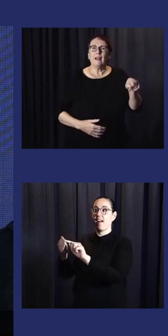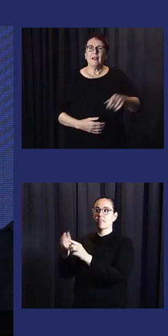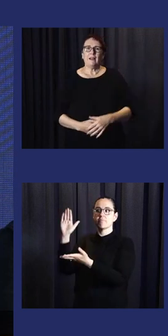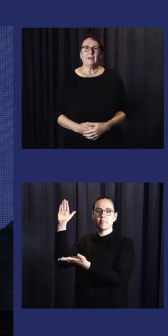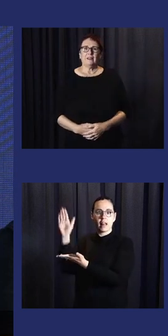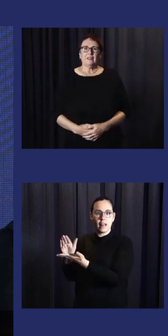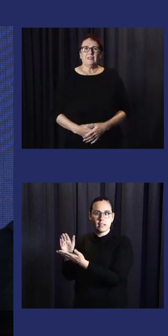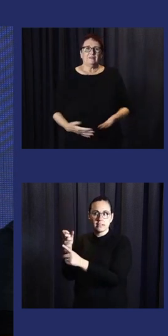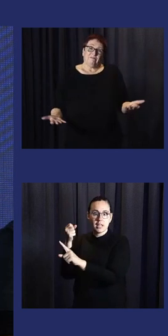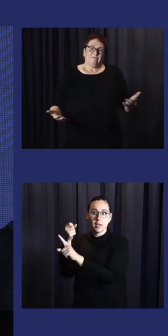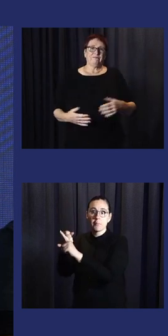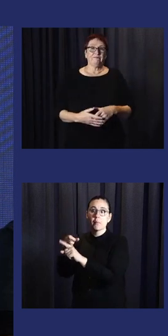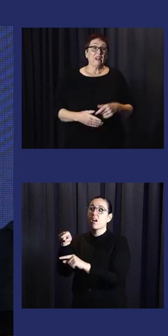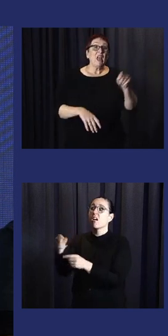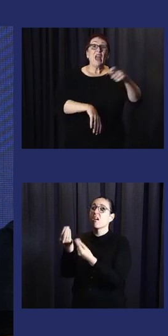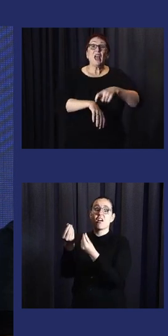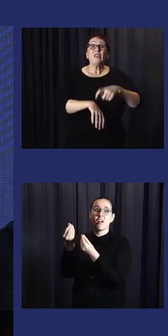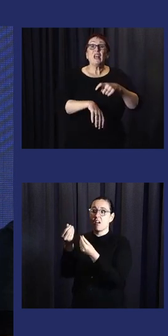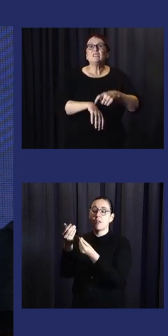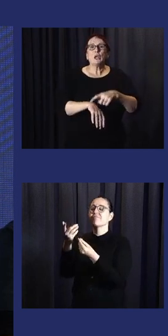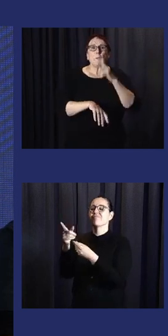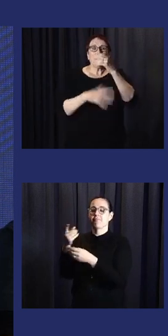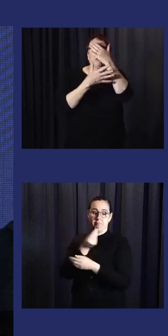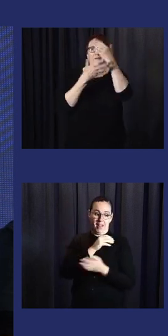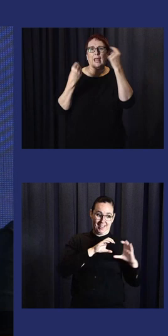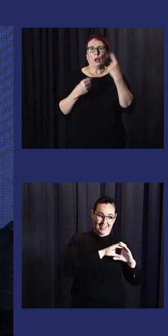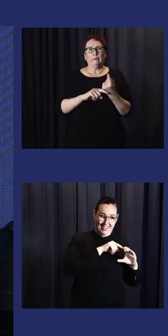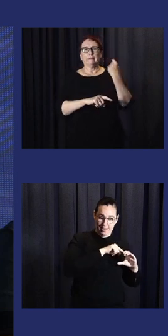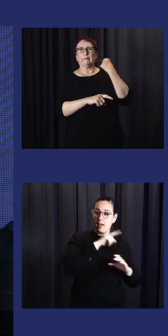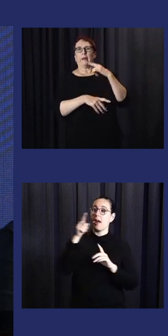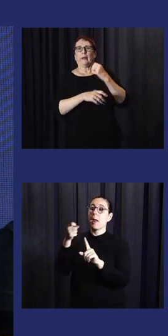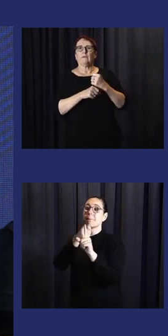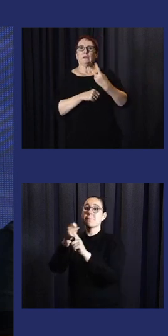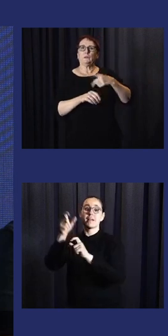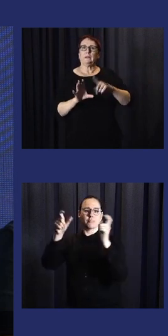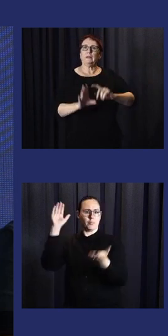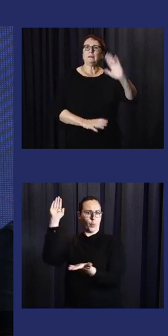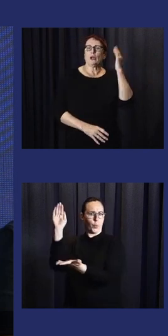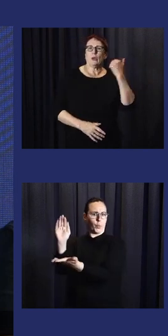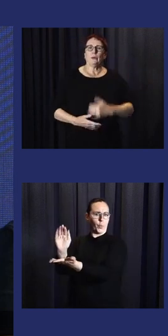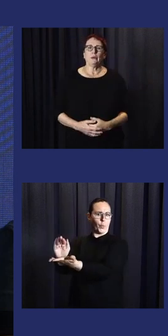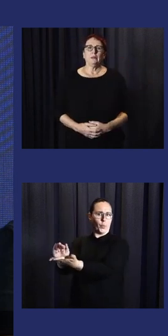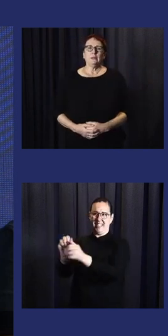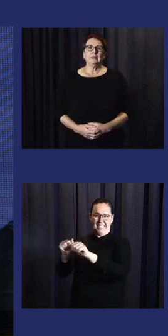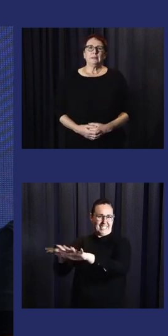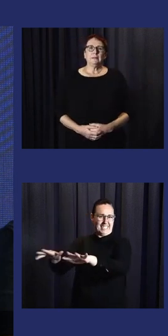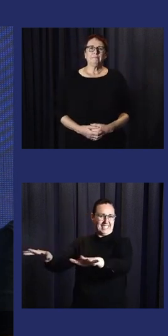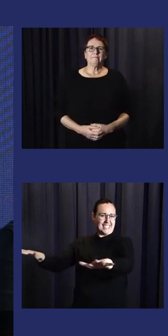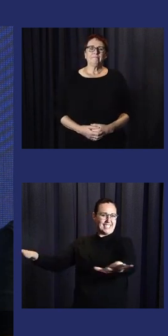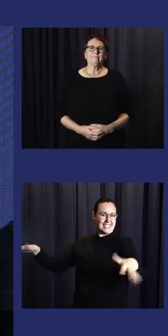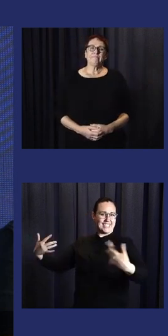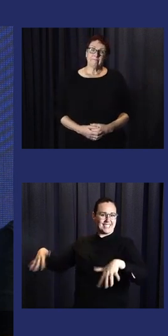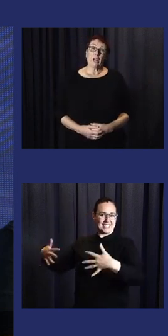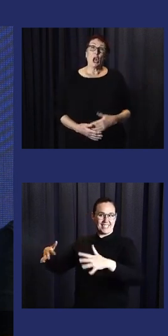is going to thank you for that because, 20 years later, who will remember that? But indeed, this is the type of thinking that